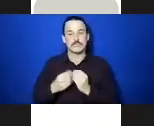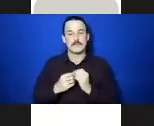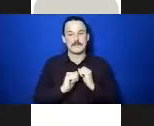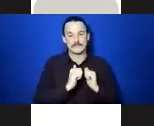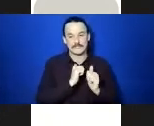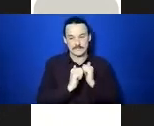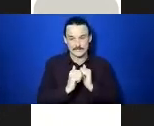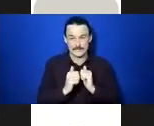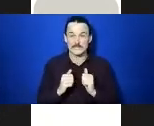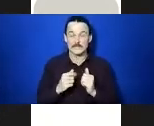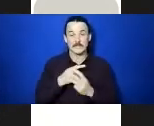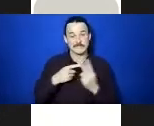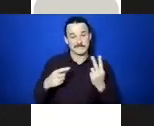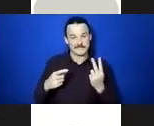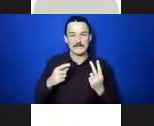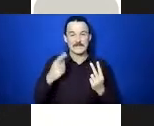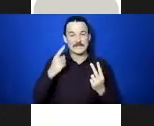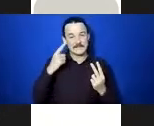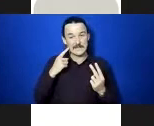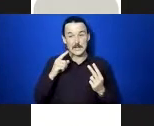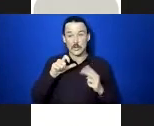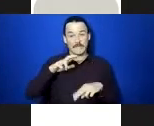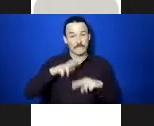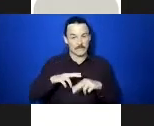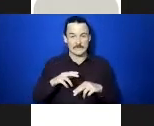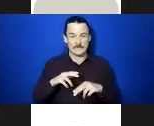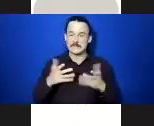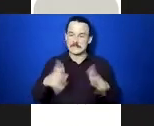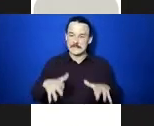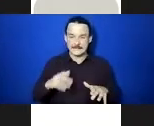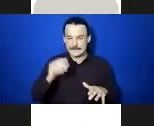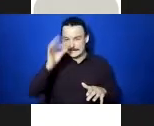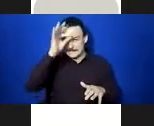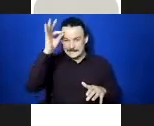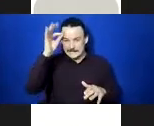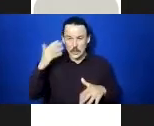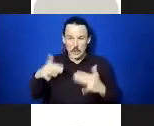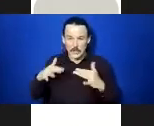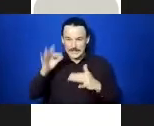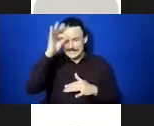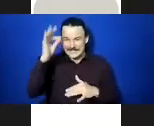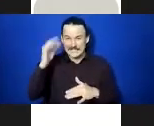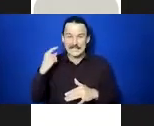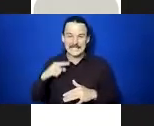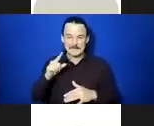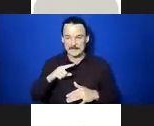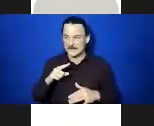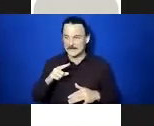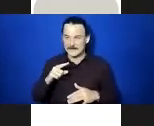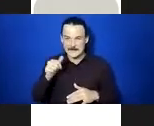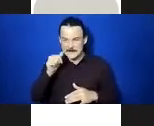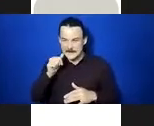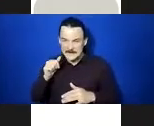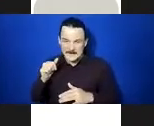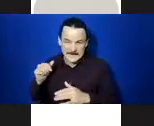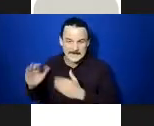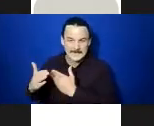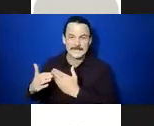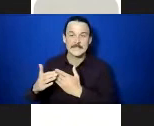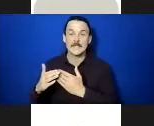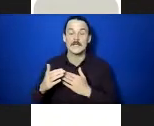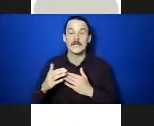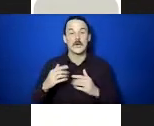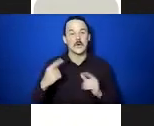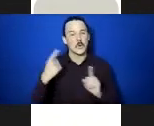chloroform with malicious intent. They add to the potential hundreds of victims who were accidentally provided with the wrong